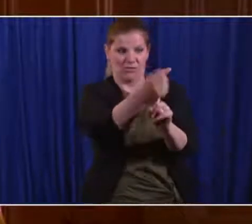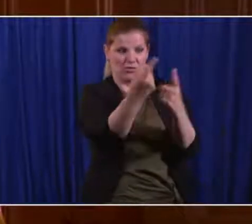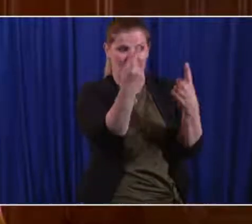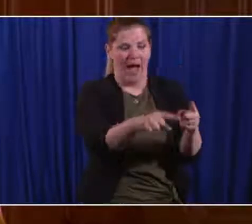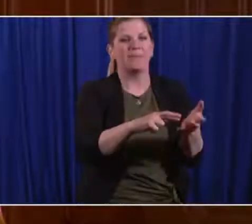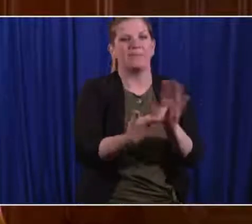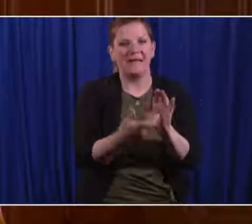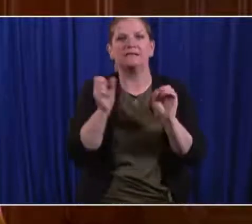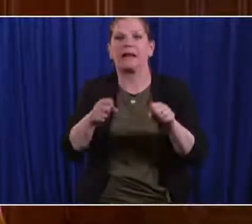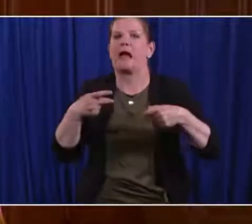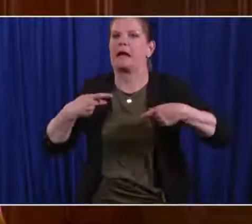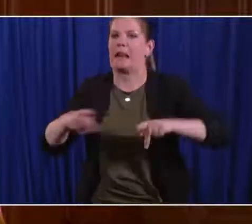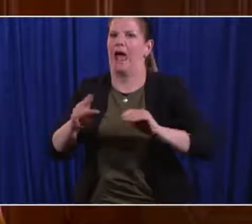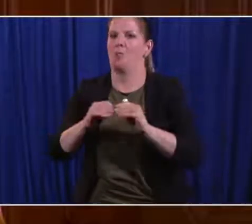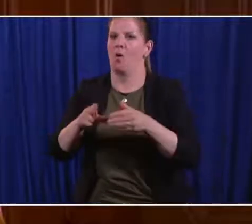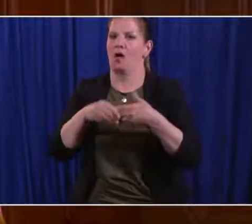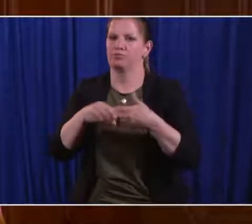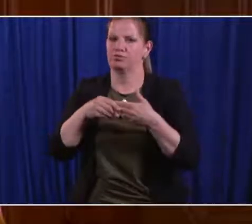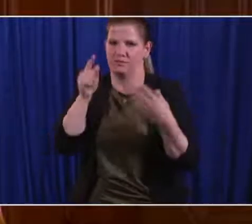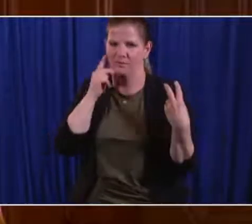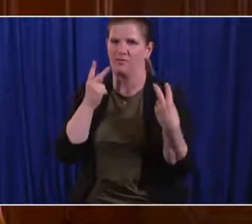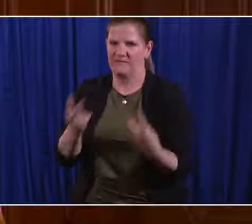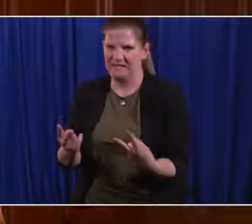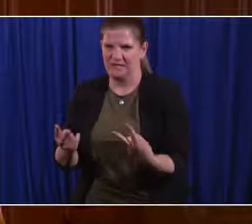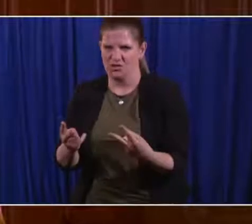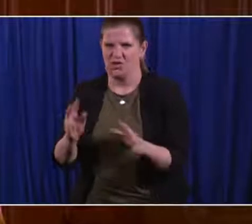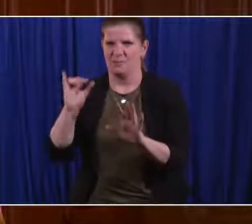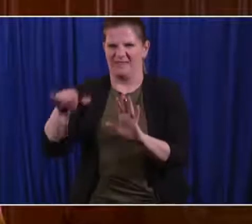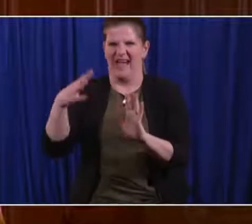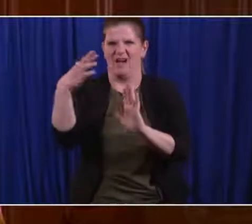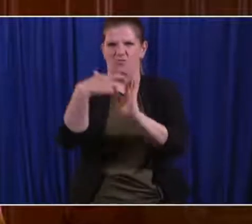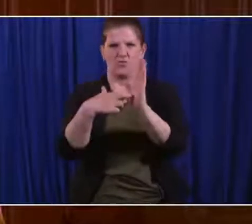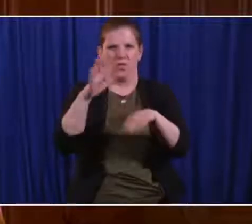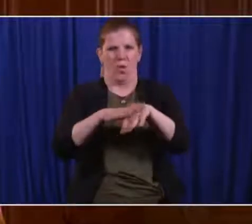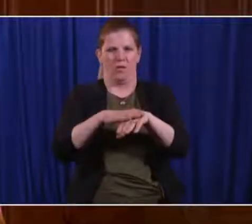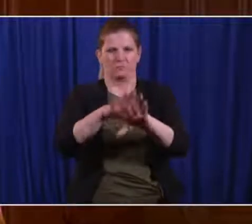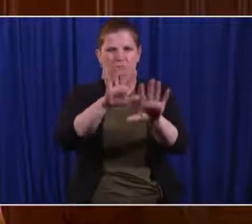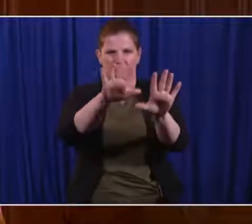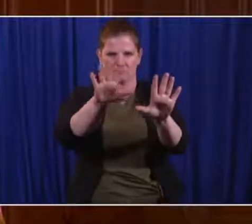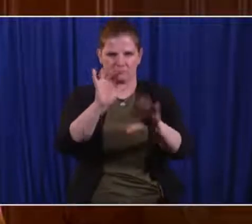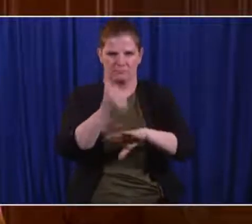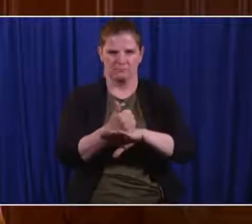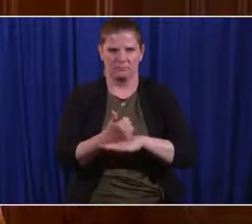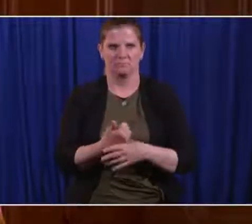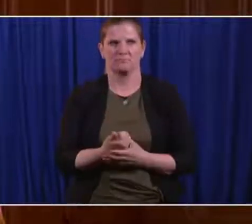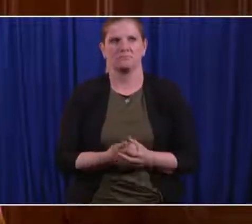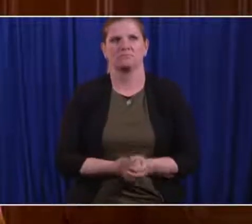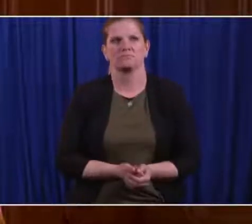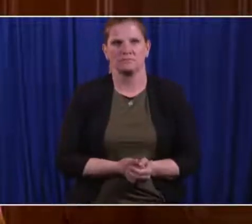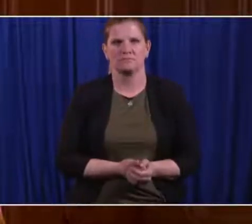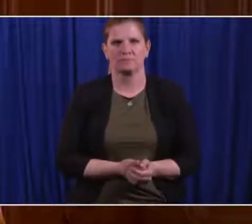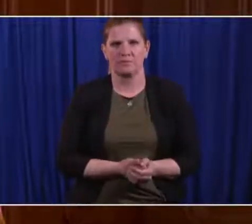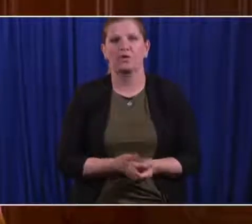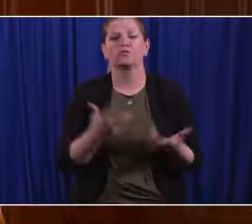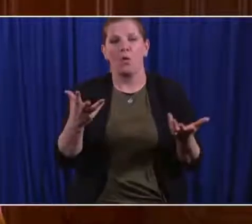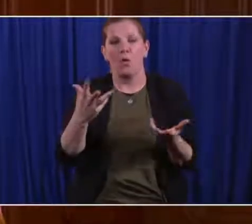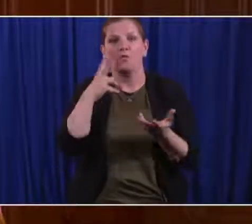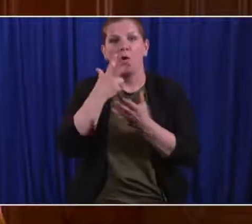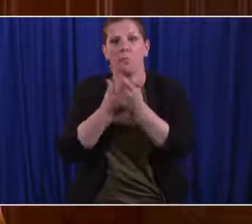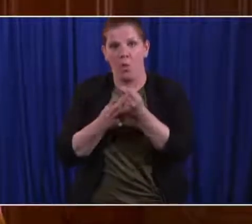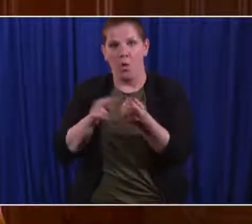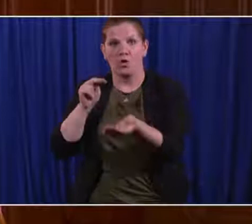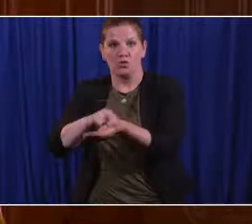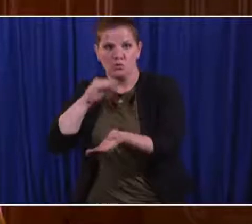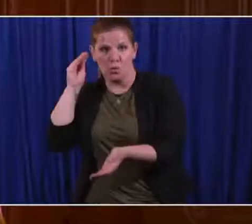The orders that we're issuing also are updating what testing is required in the nursing homes and the assisted living